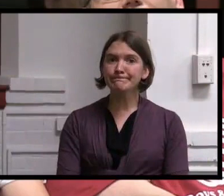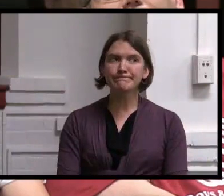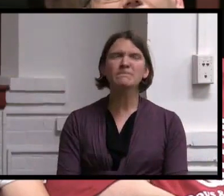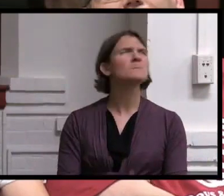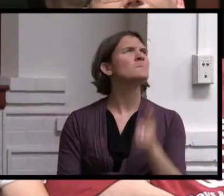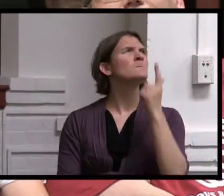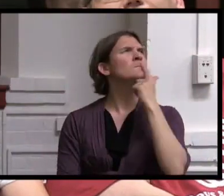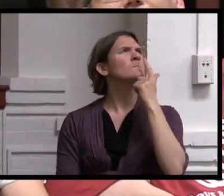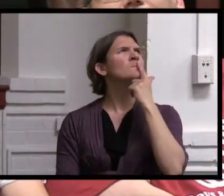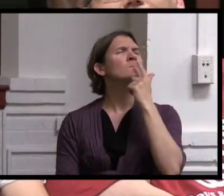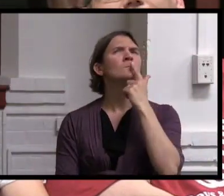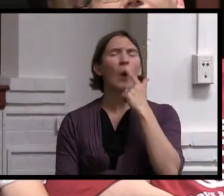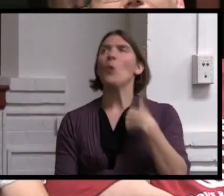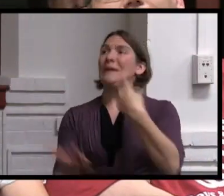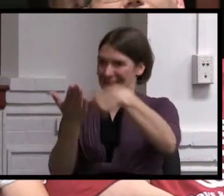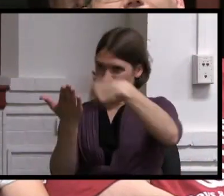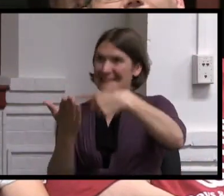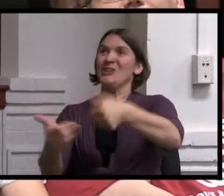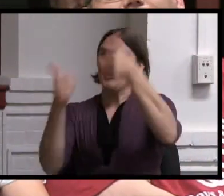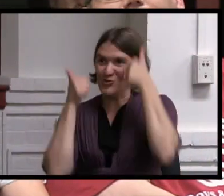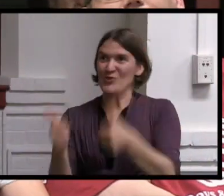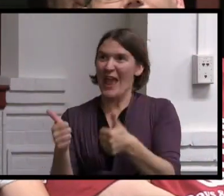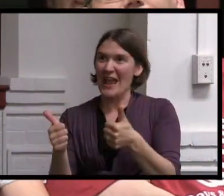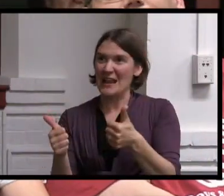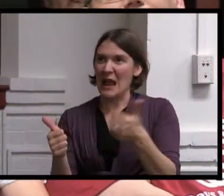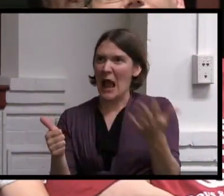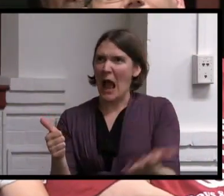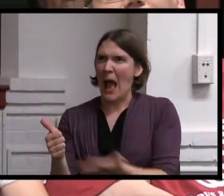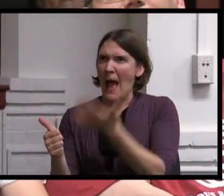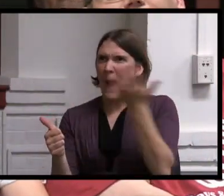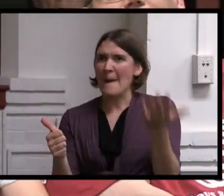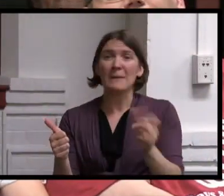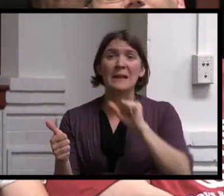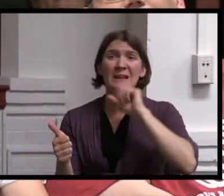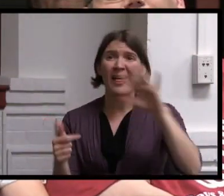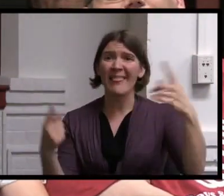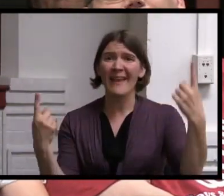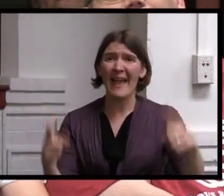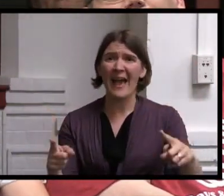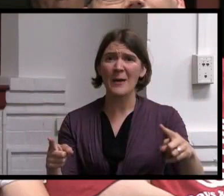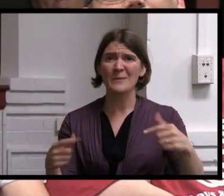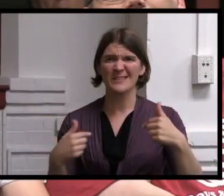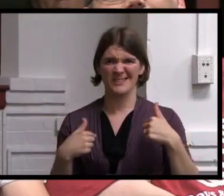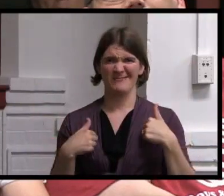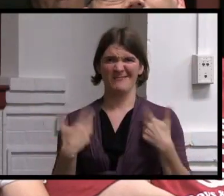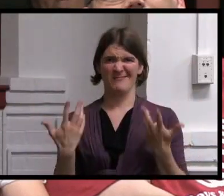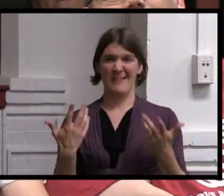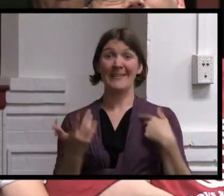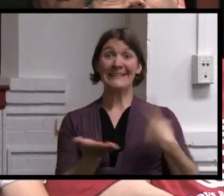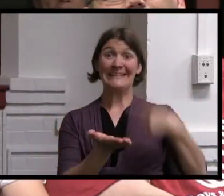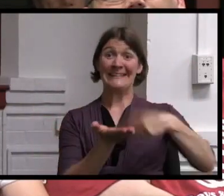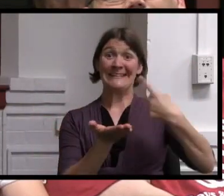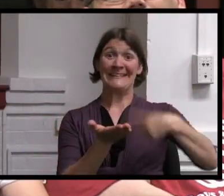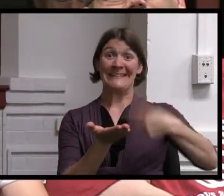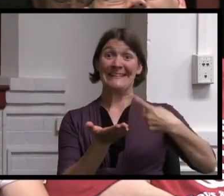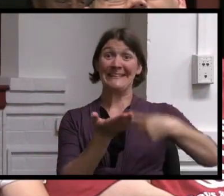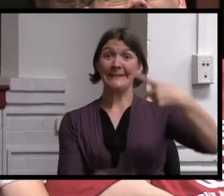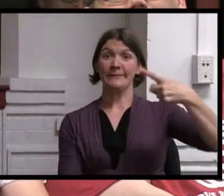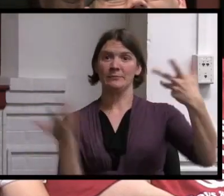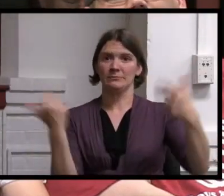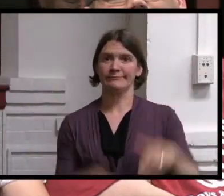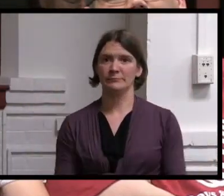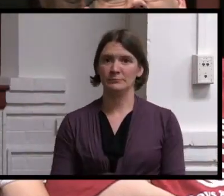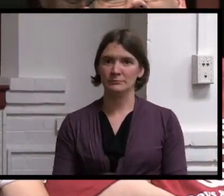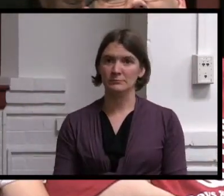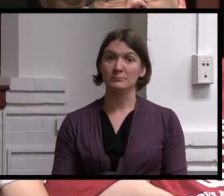go, "Okay, we talked about it," and then nothing happens. Nothing ever happens.